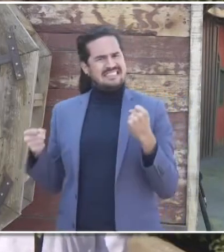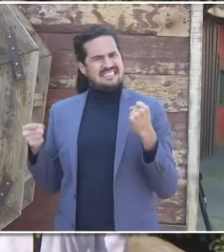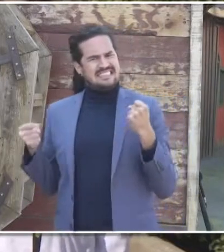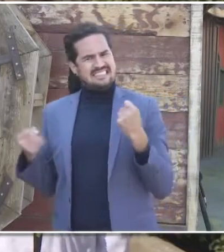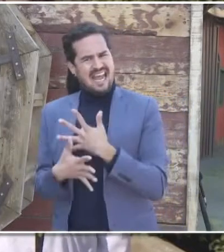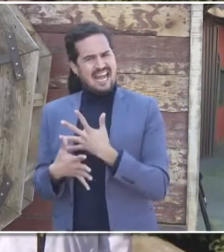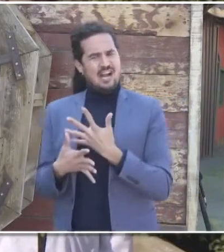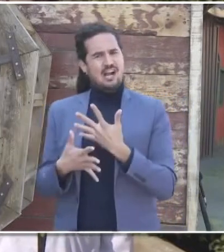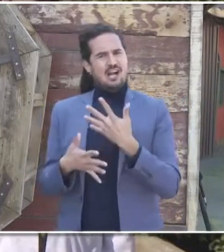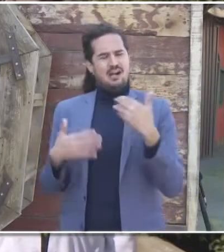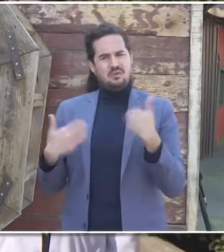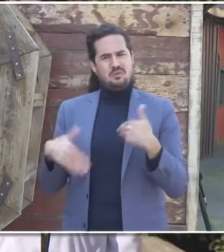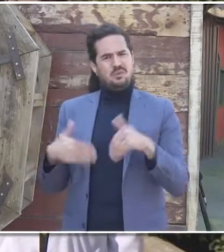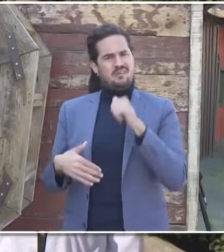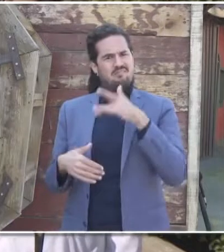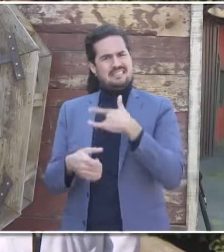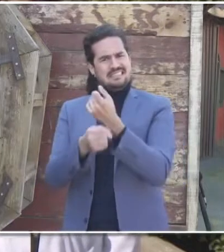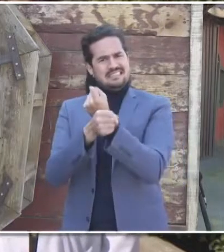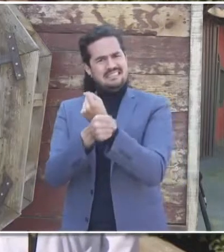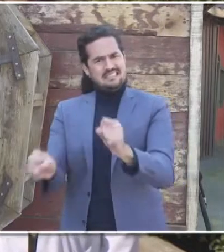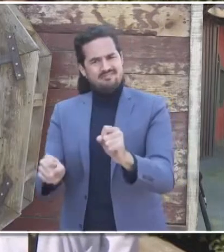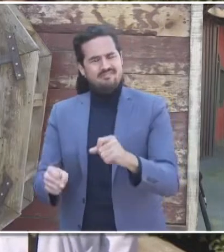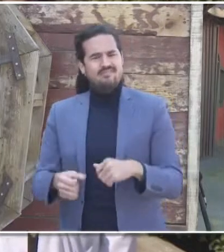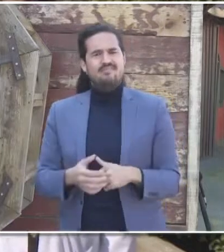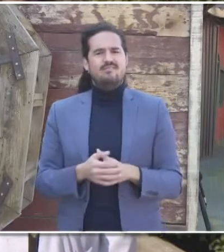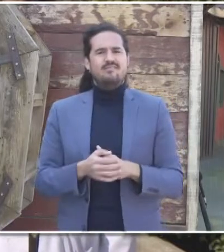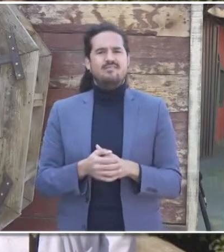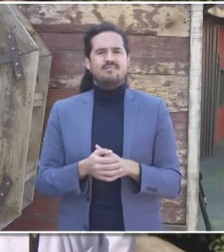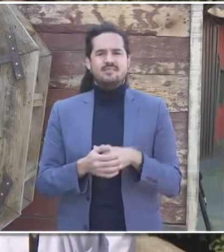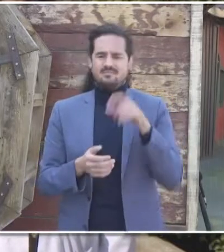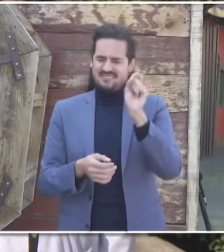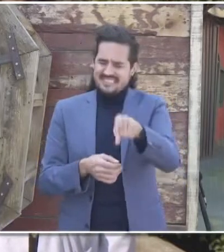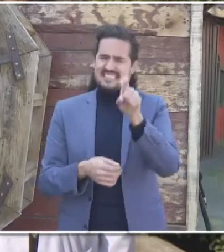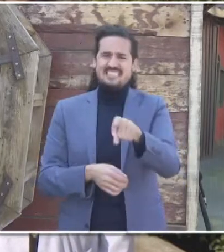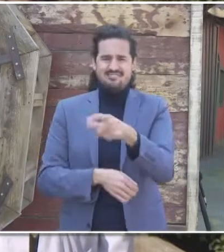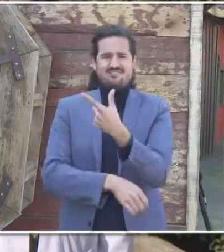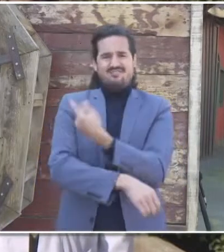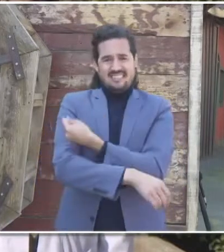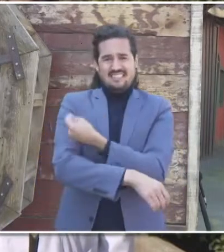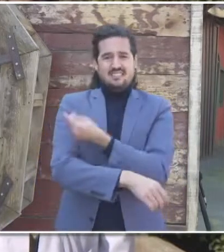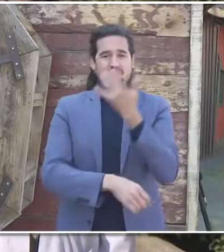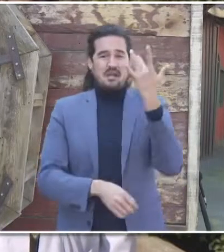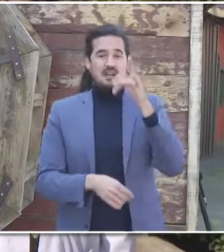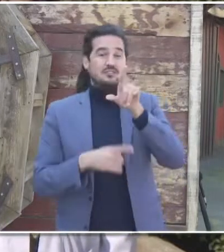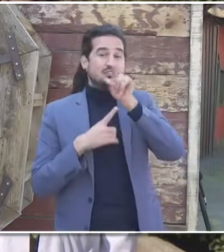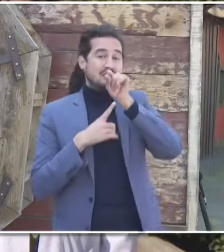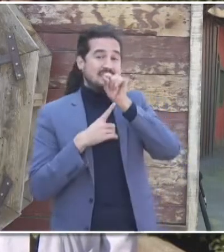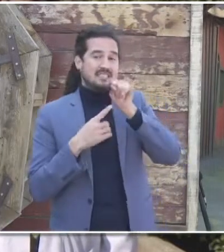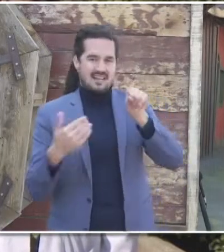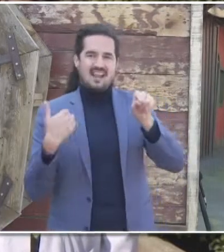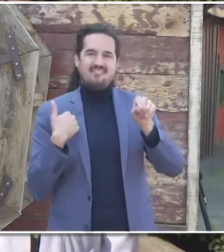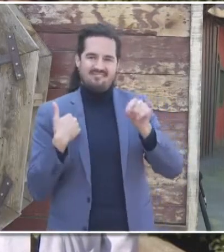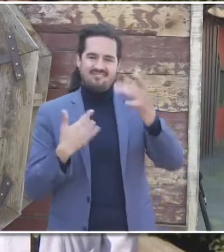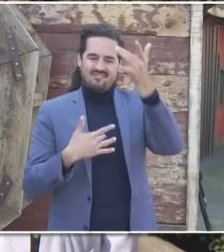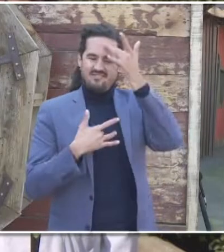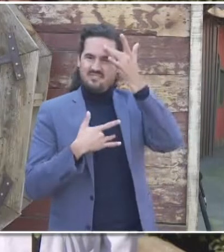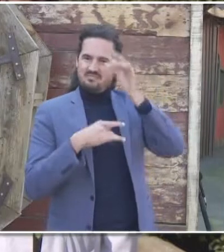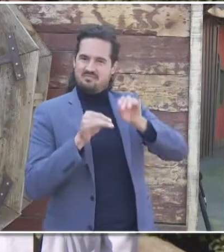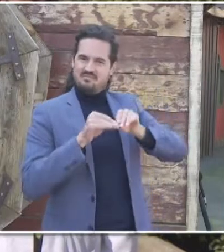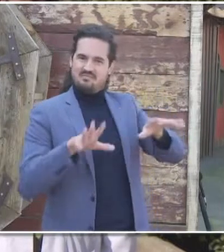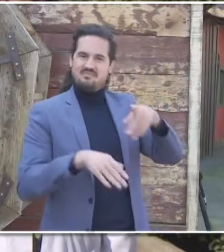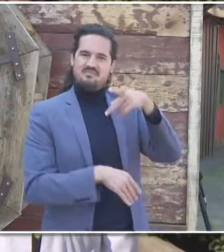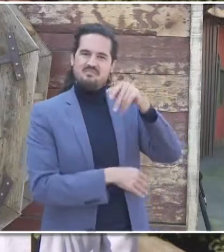to get them vaccinated because of the pathogens that they come across in the nature of the work that they